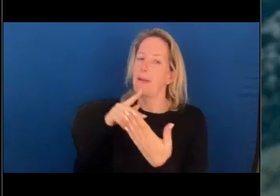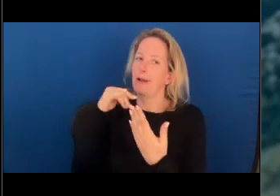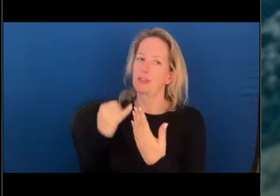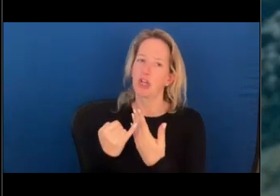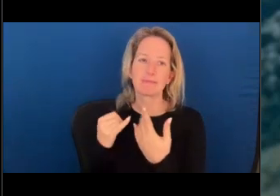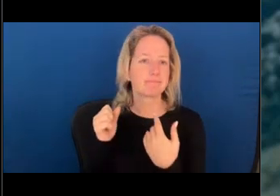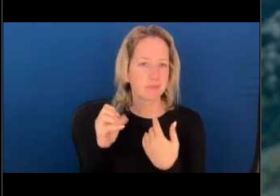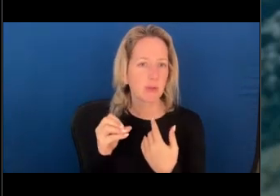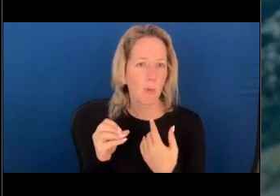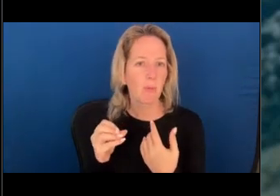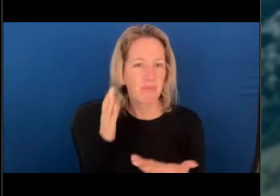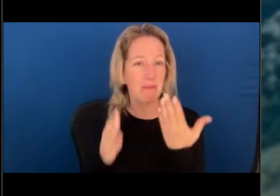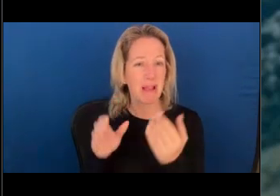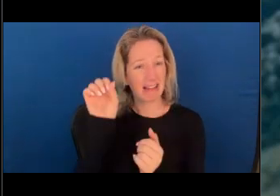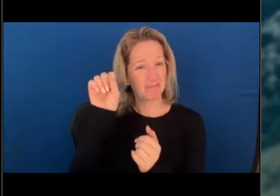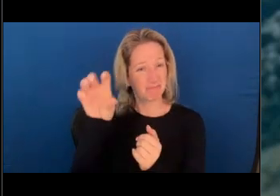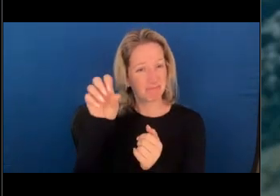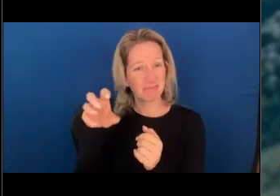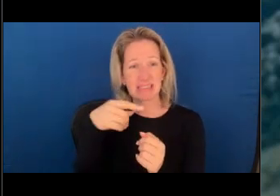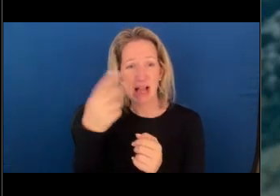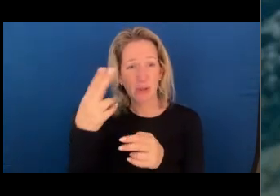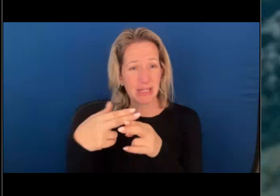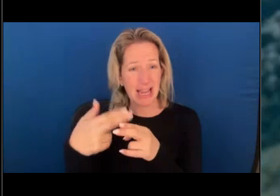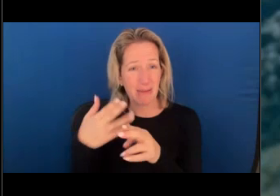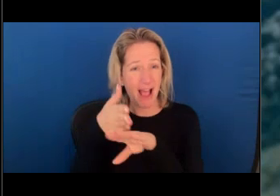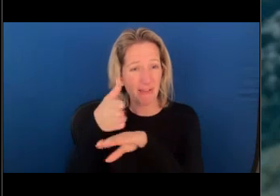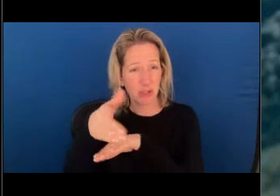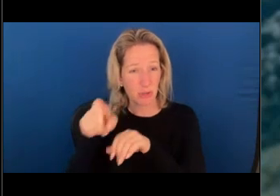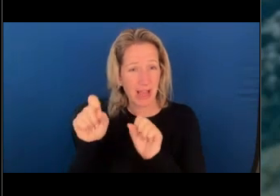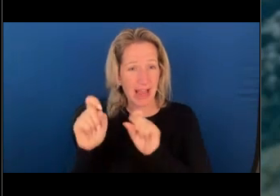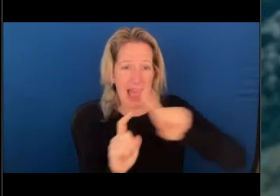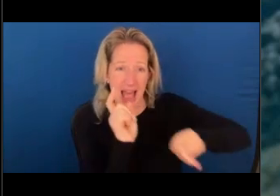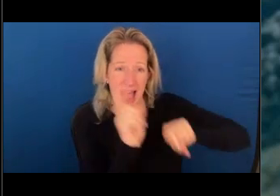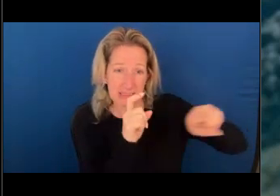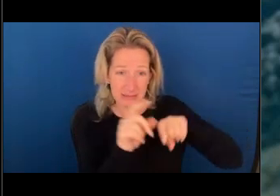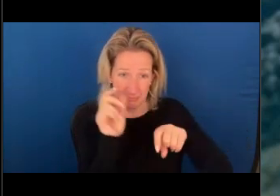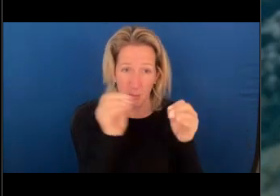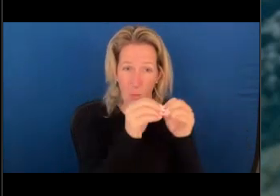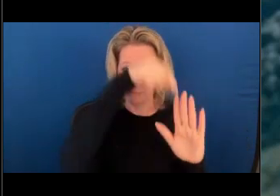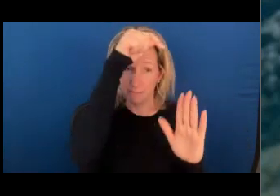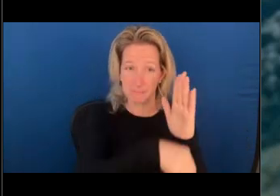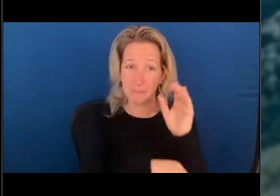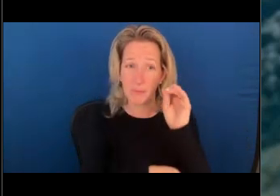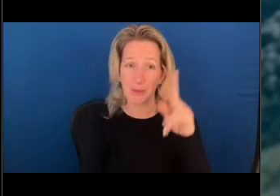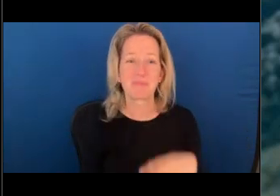that. Great. Thank you, Katie. That's all the time we have for questions.